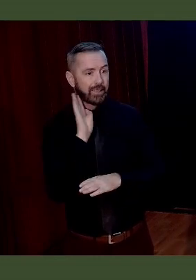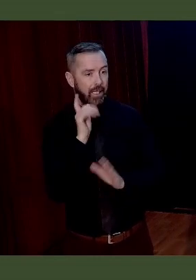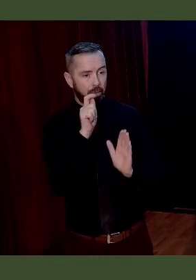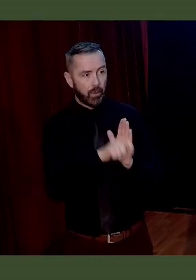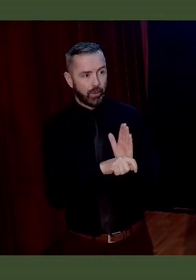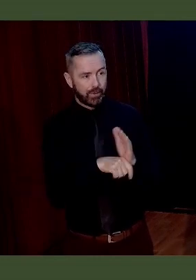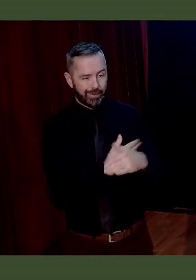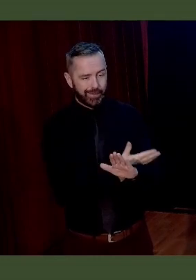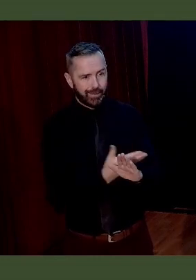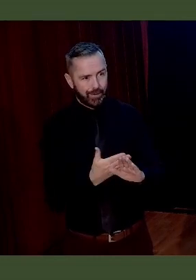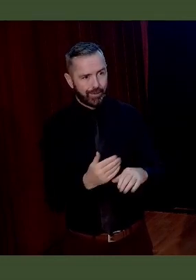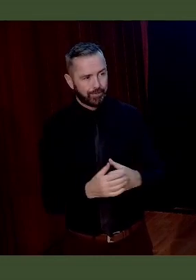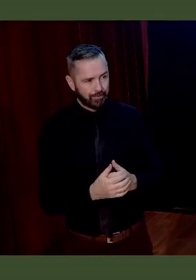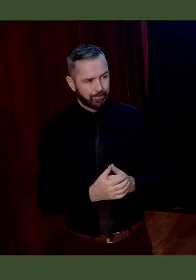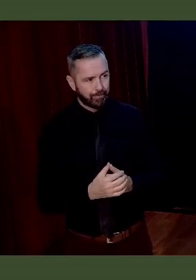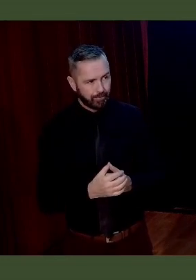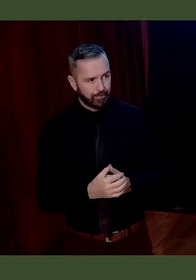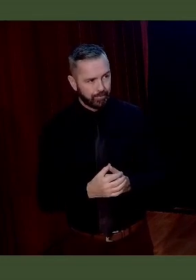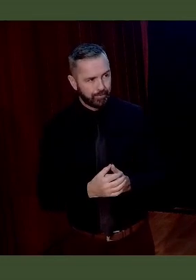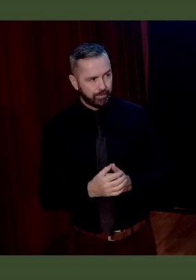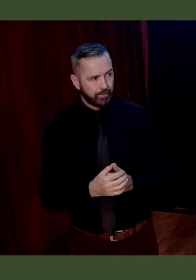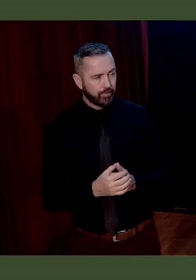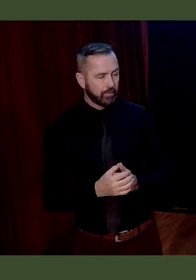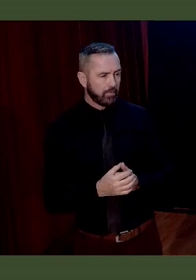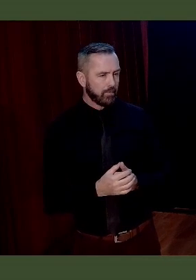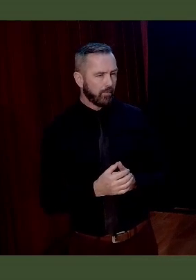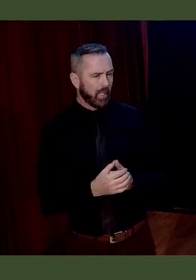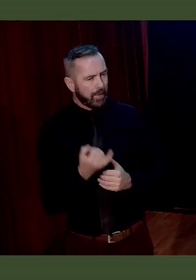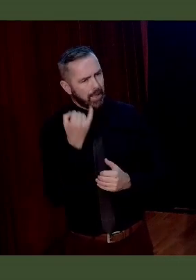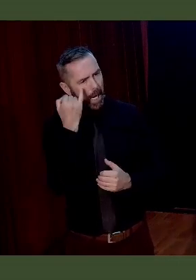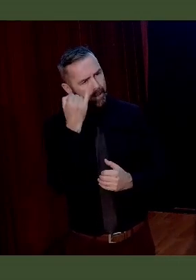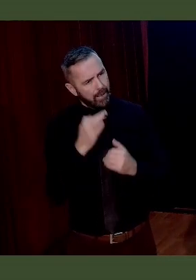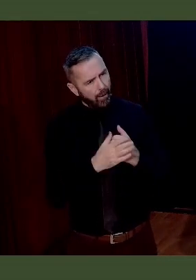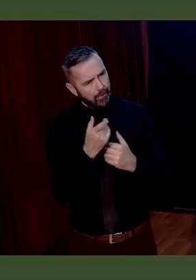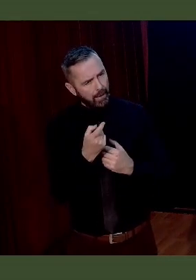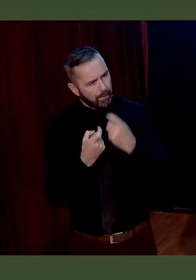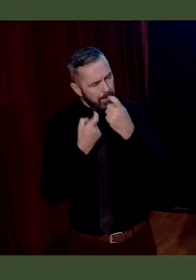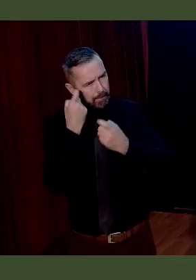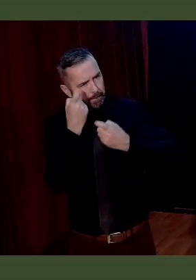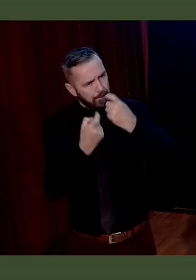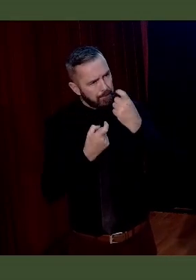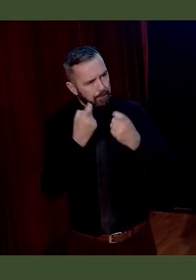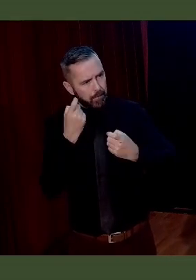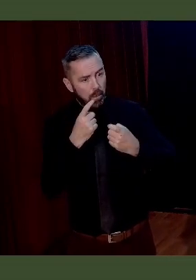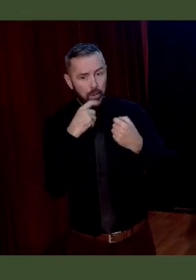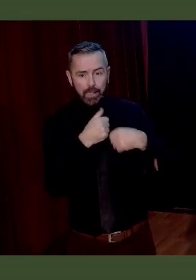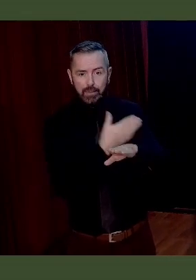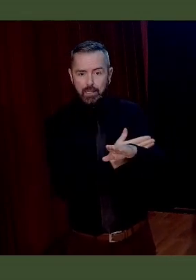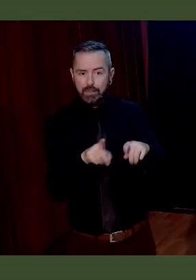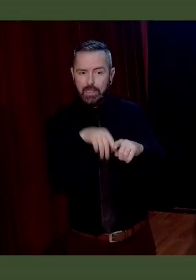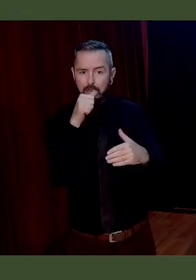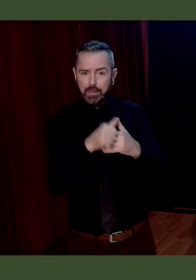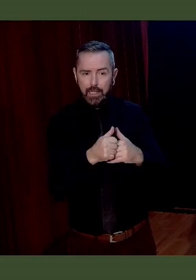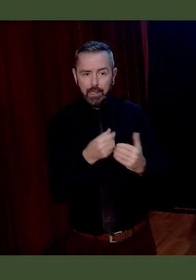arrived on the scene. Now, the idea had been developing for some time, but it came to fruition on that same day as the